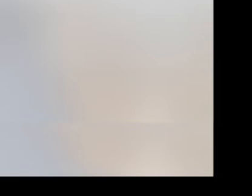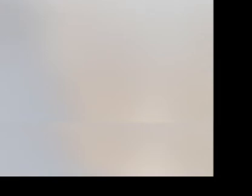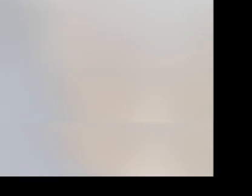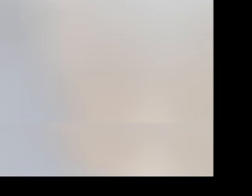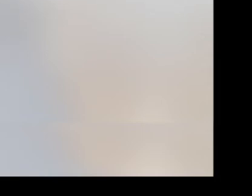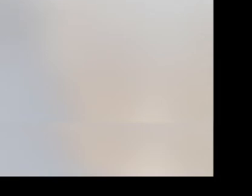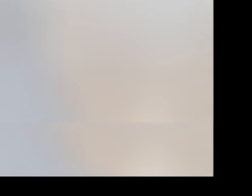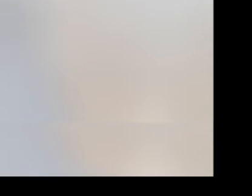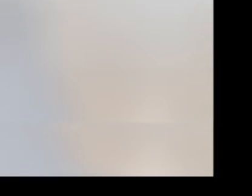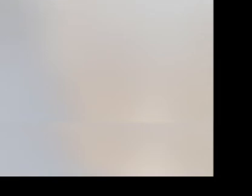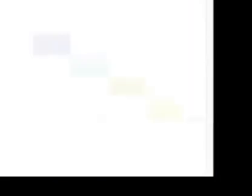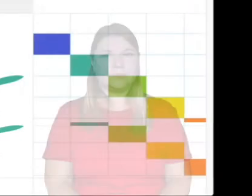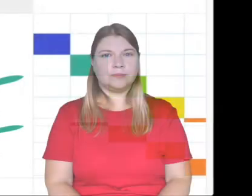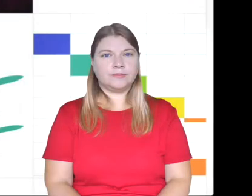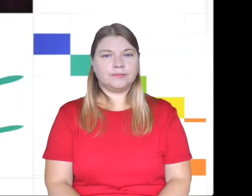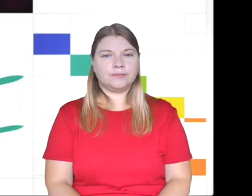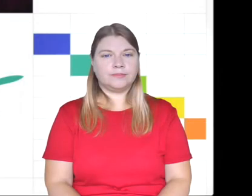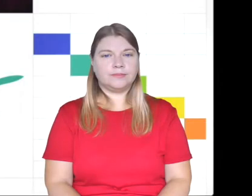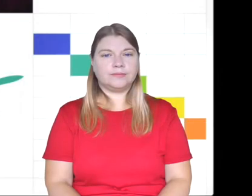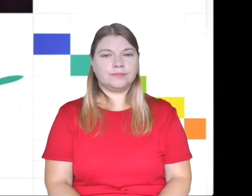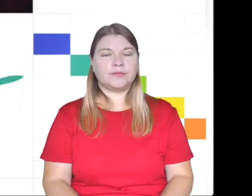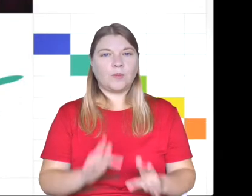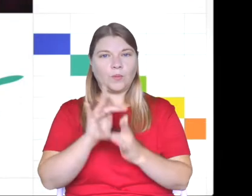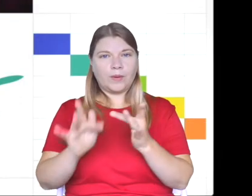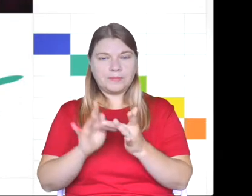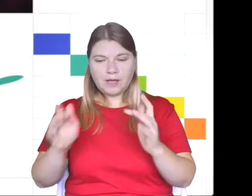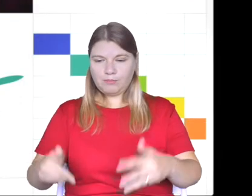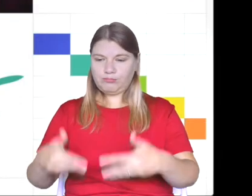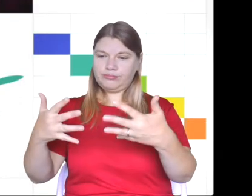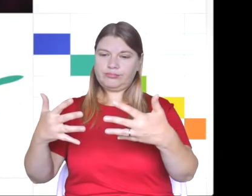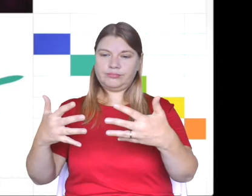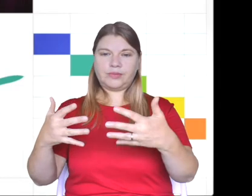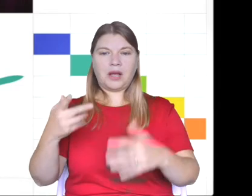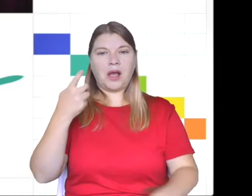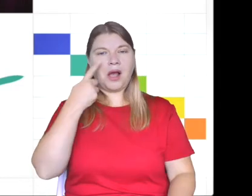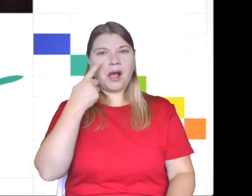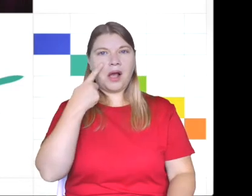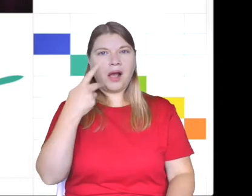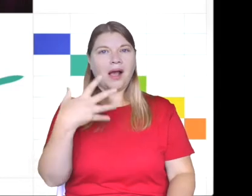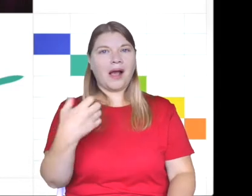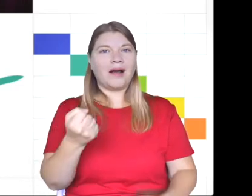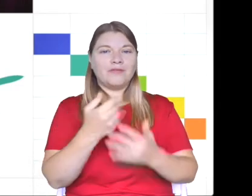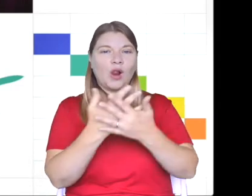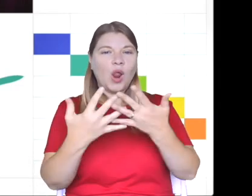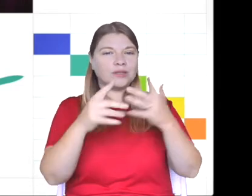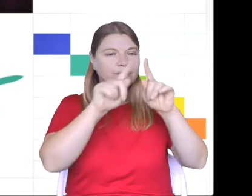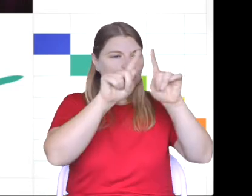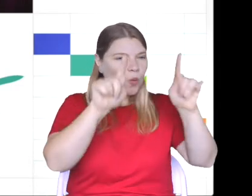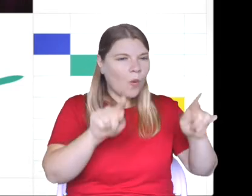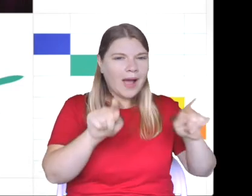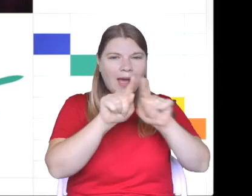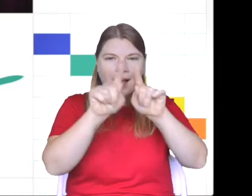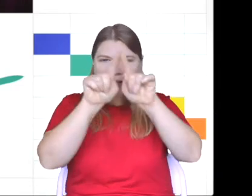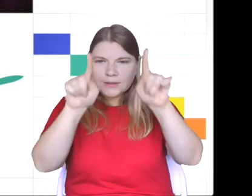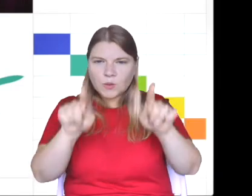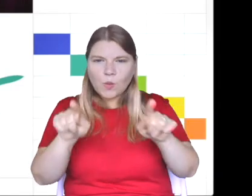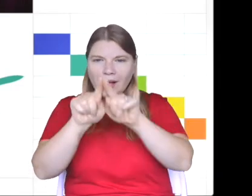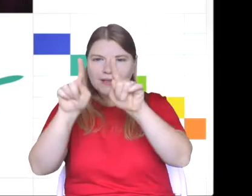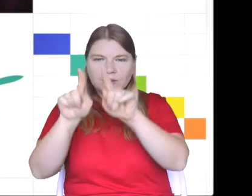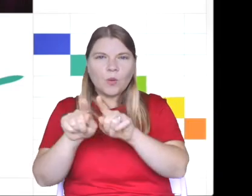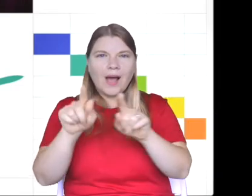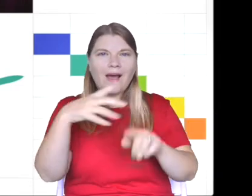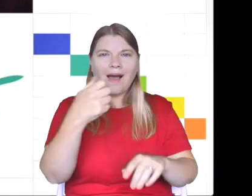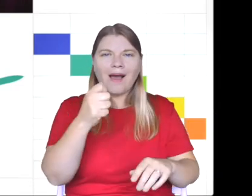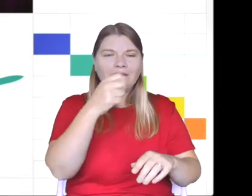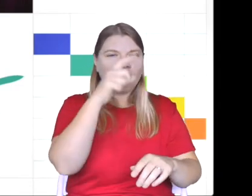musiclab.chromeexperiments.com. When that website loads, you will see lots of squares with different